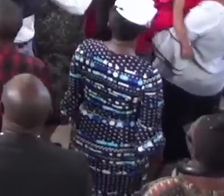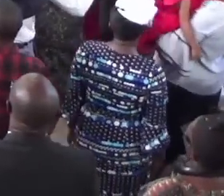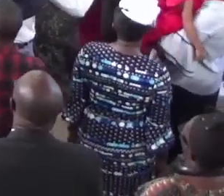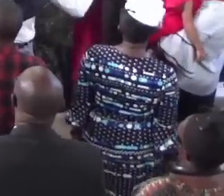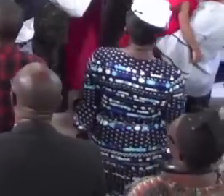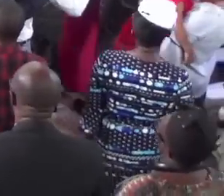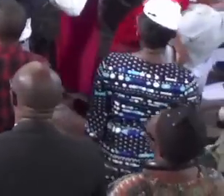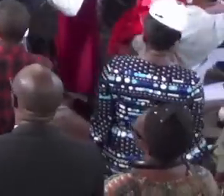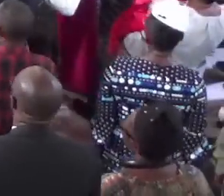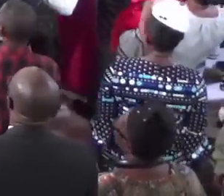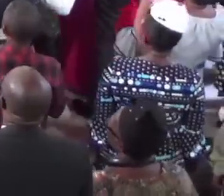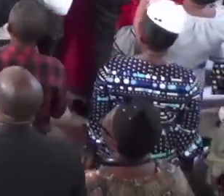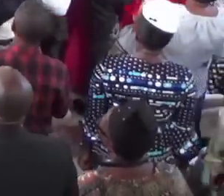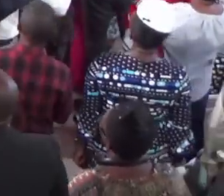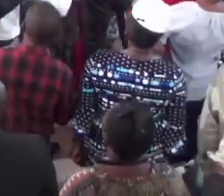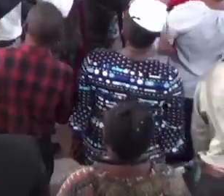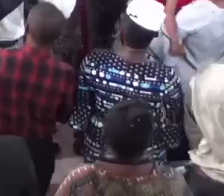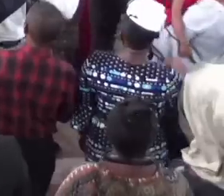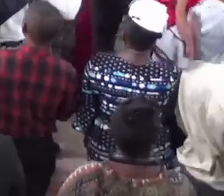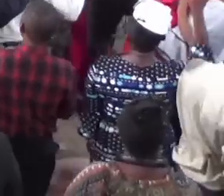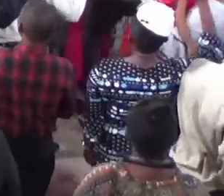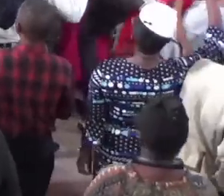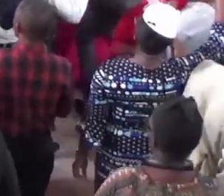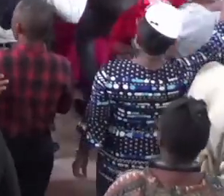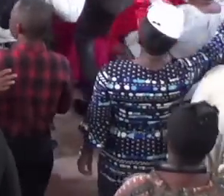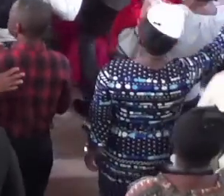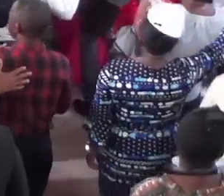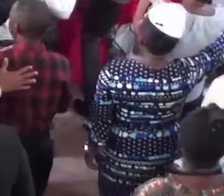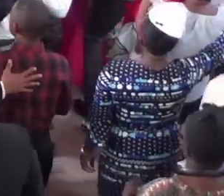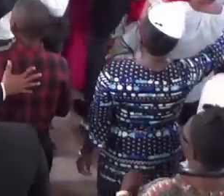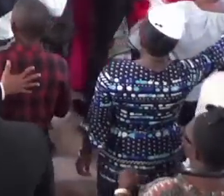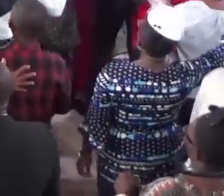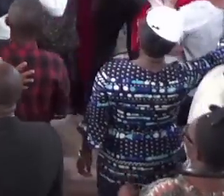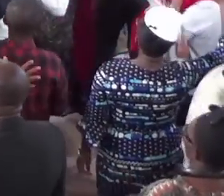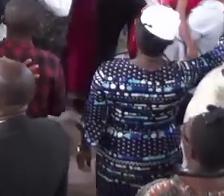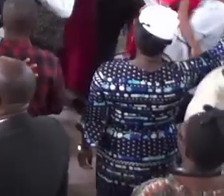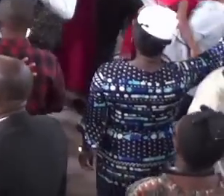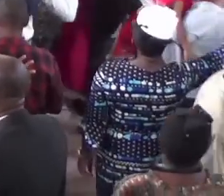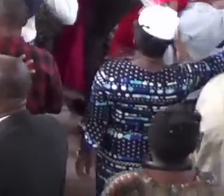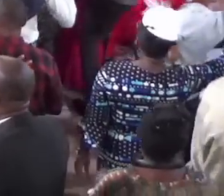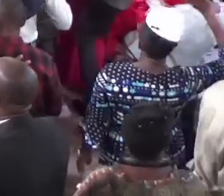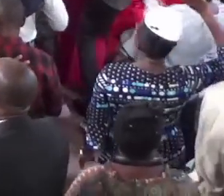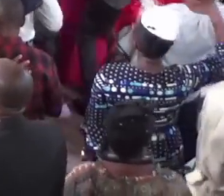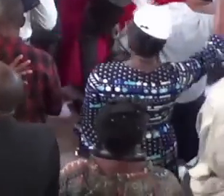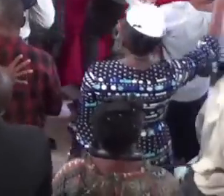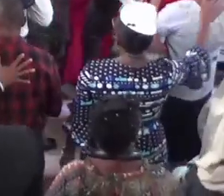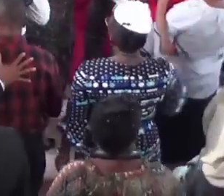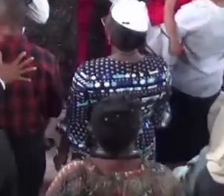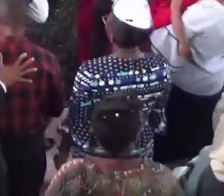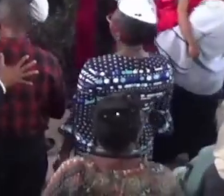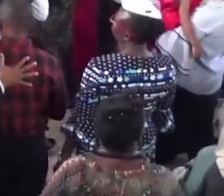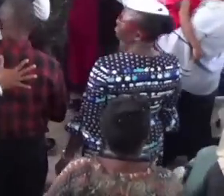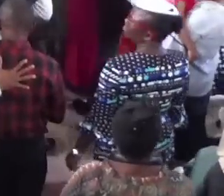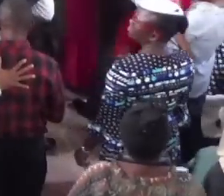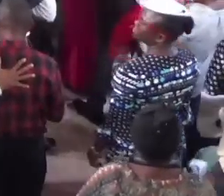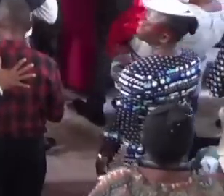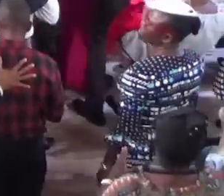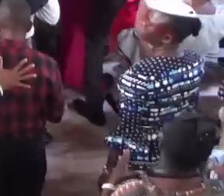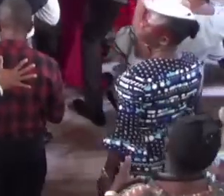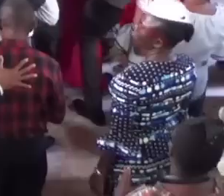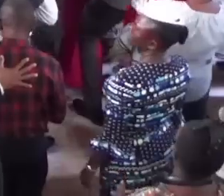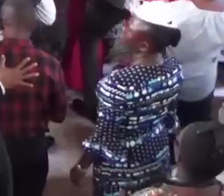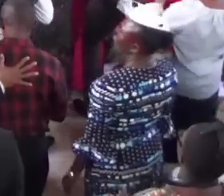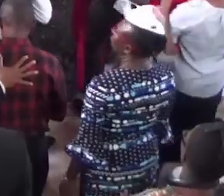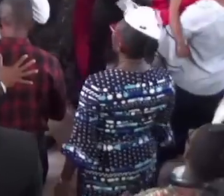Praise the Lord, I'm free. No longer bound. No longer bound.